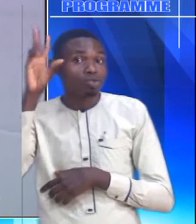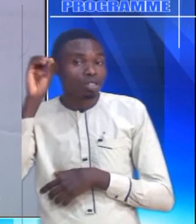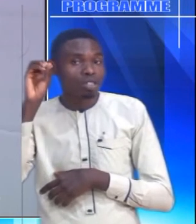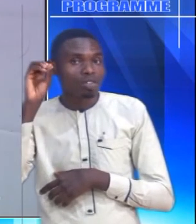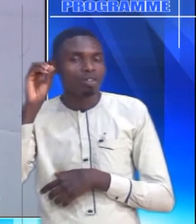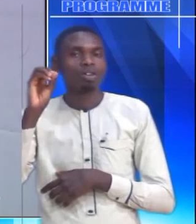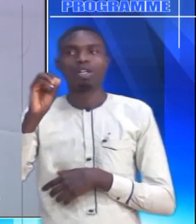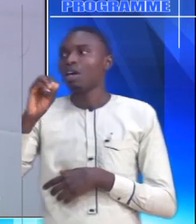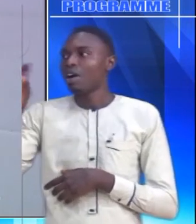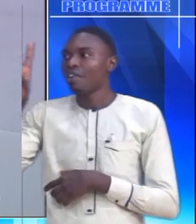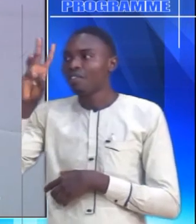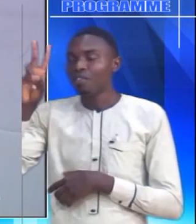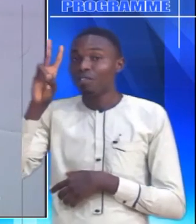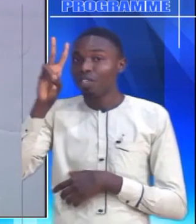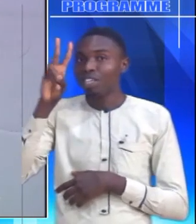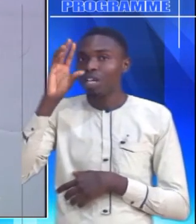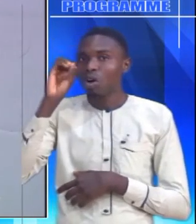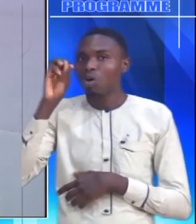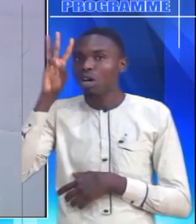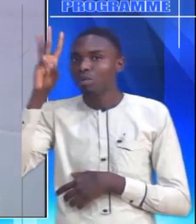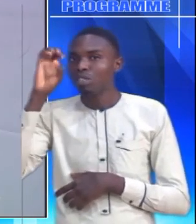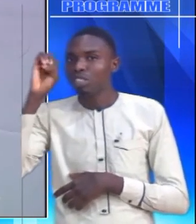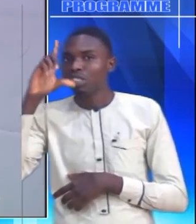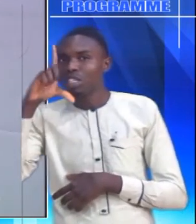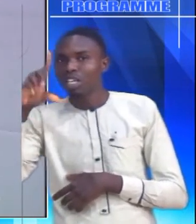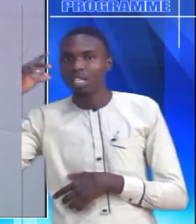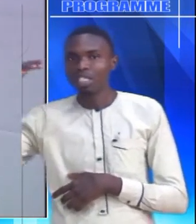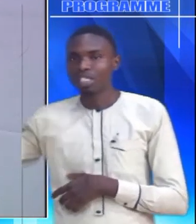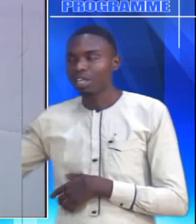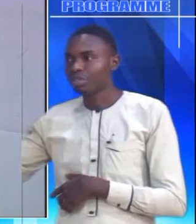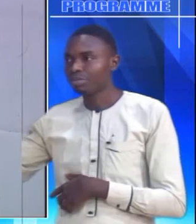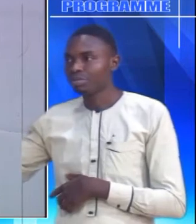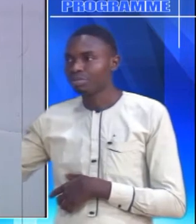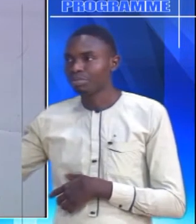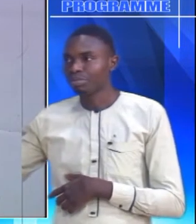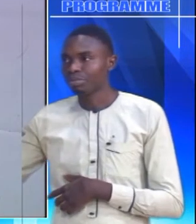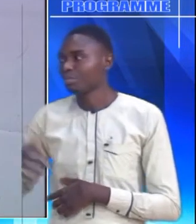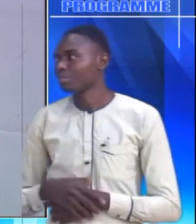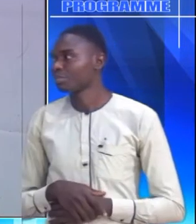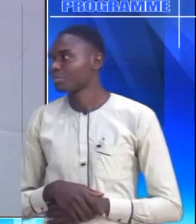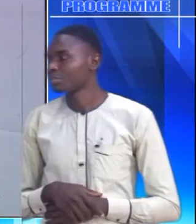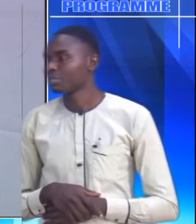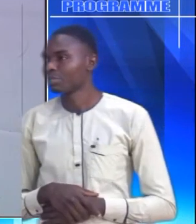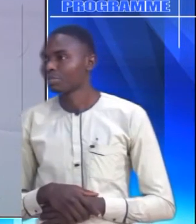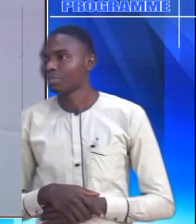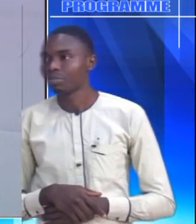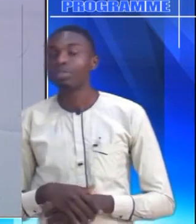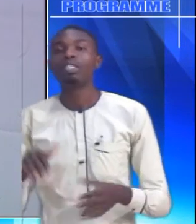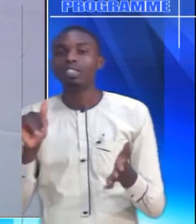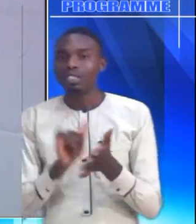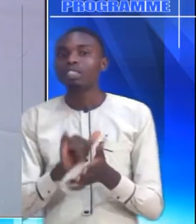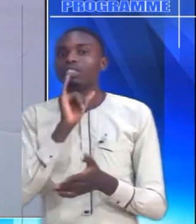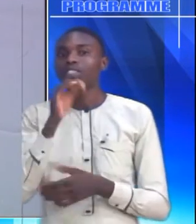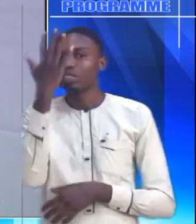language gave them their number from vowel number 1 to 20. That's why we call it RP. That is